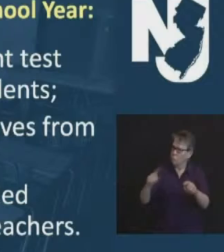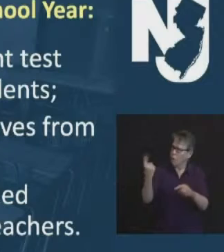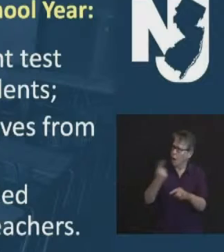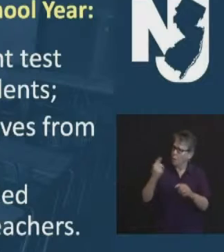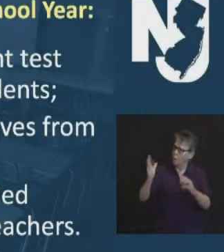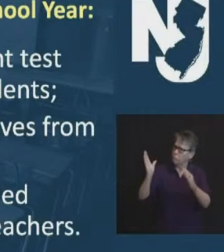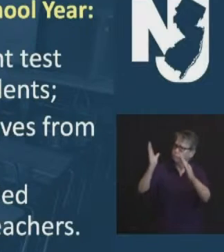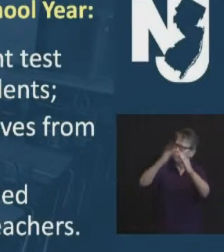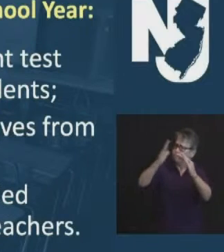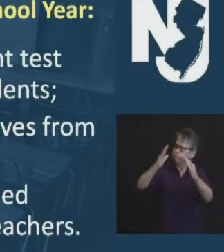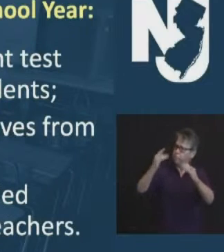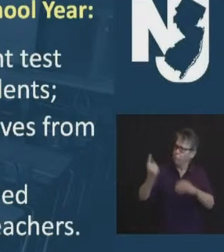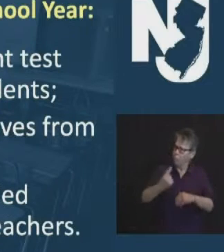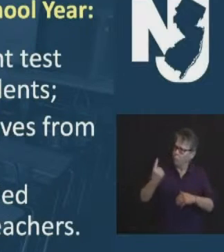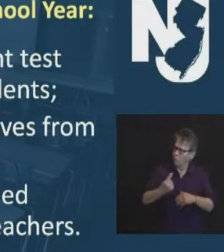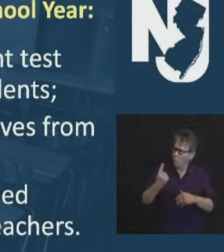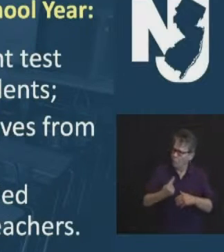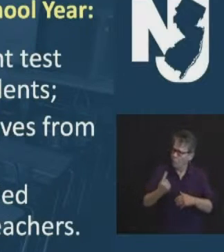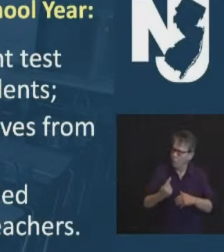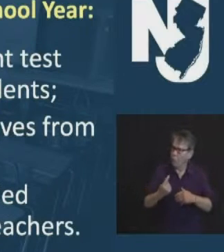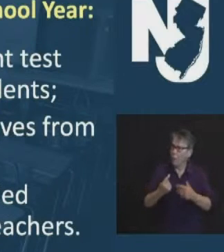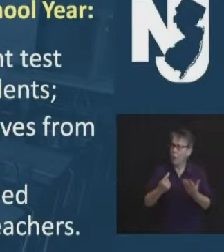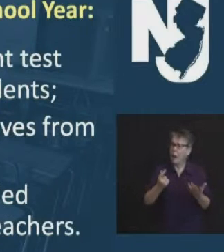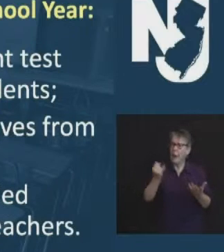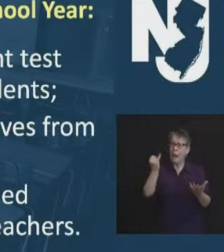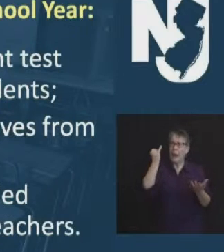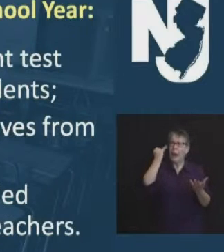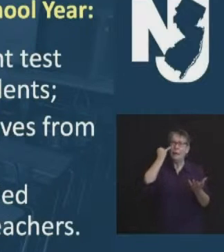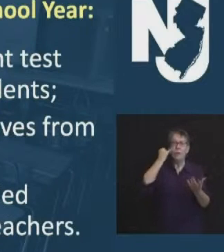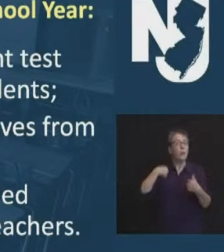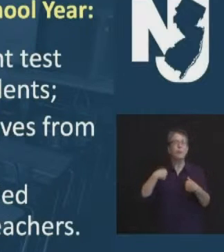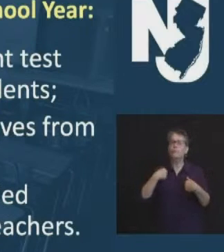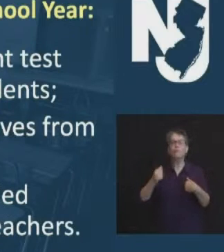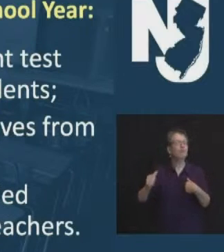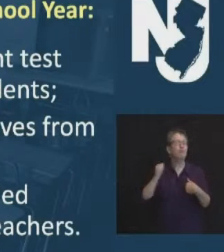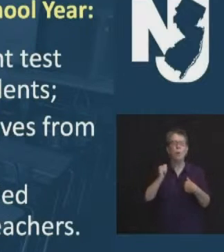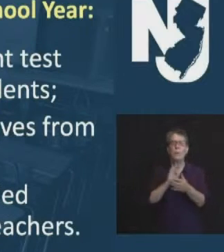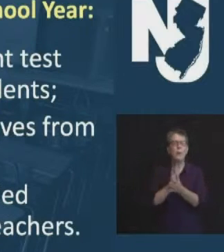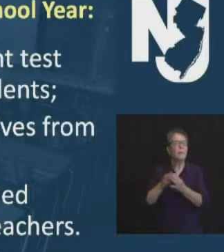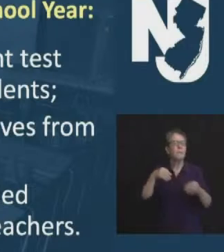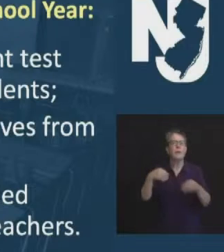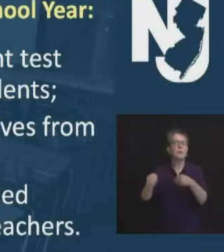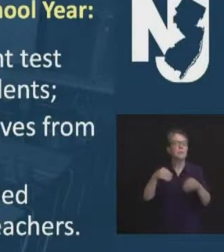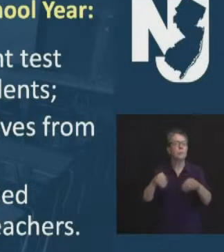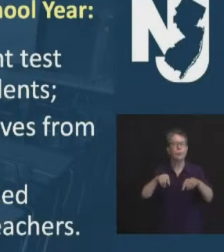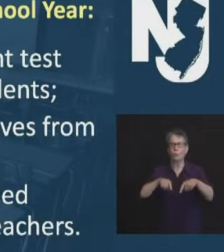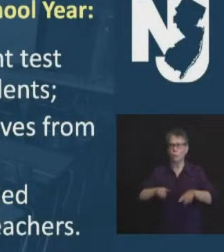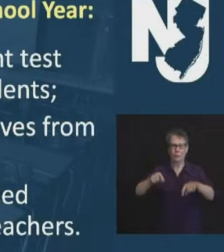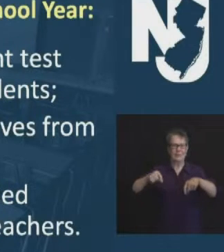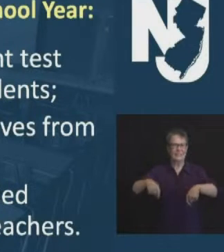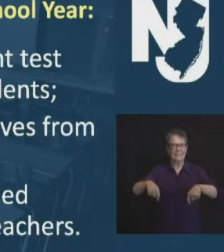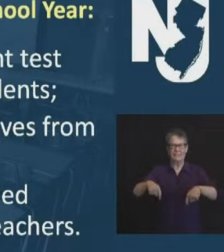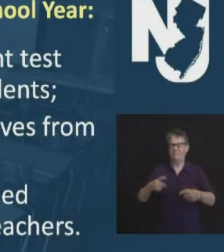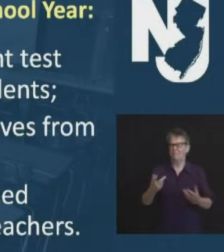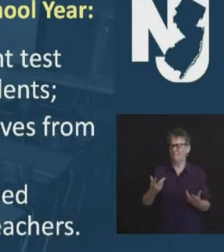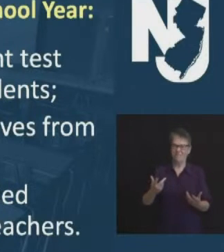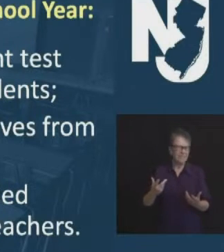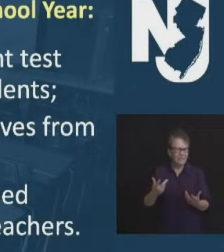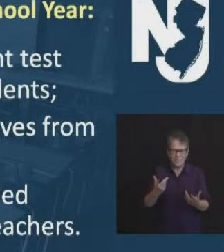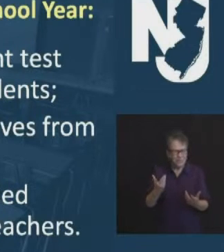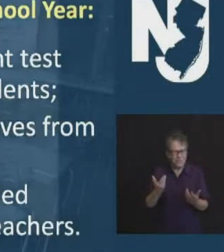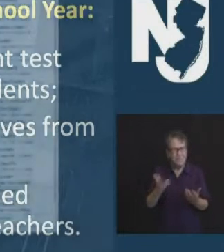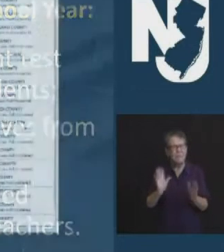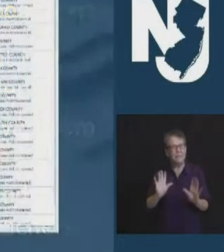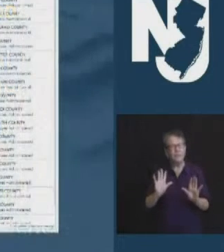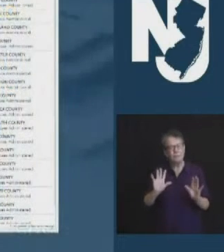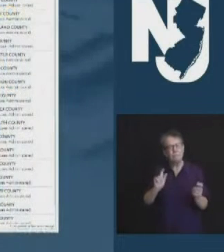our educators, and the best interests of our education communities. And with that said, let's turn our attention to the latest